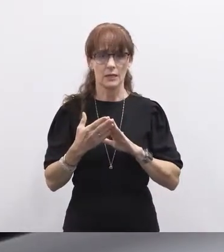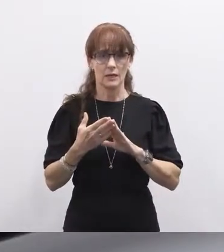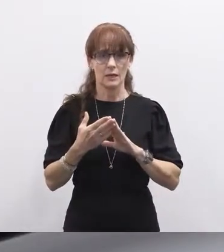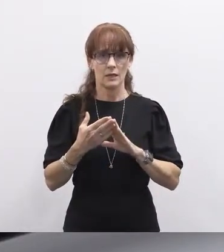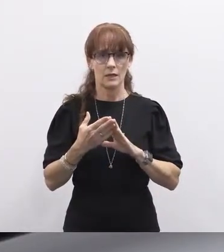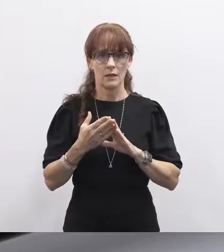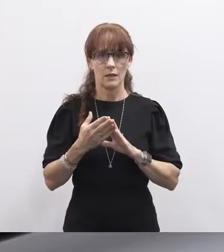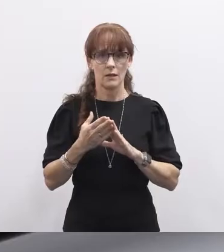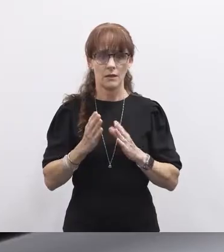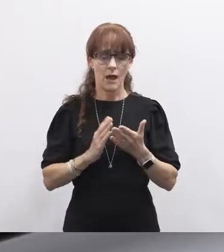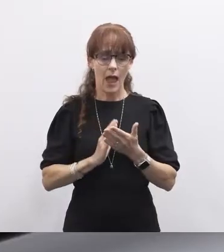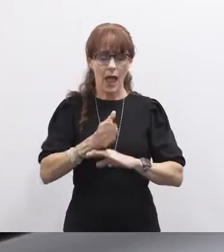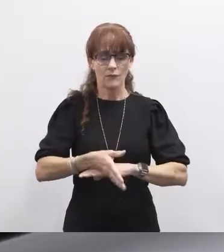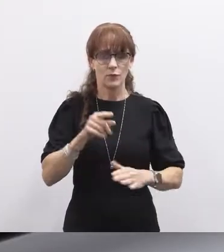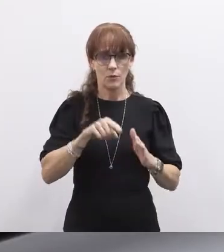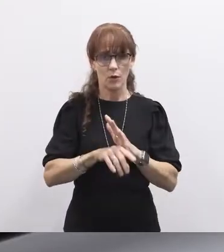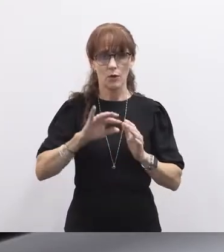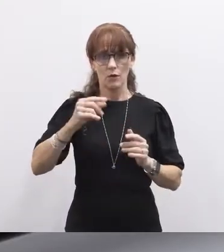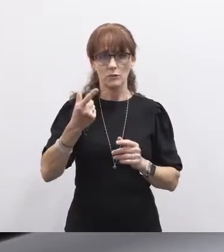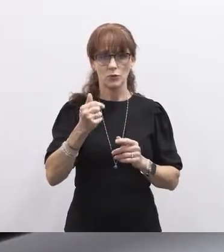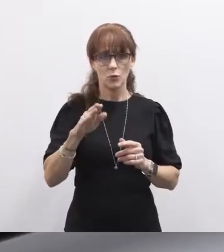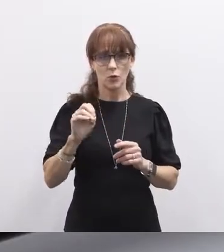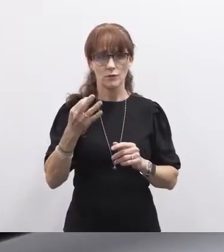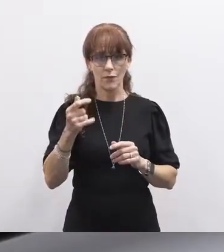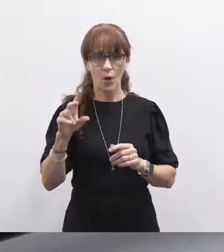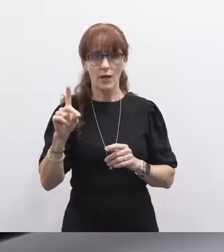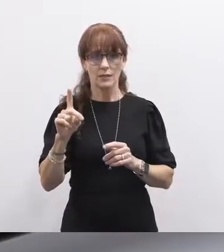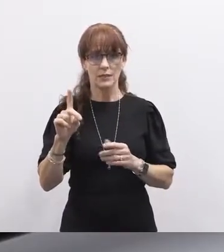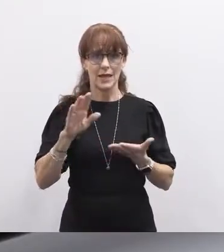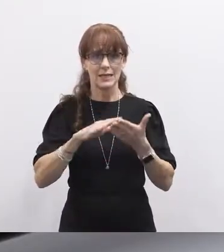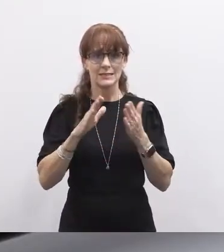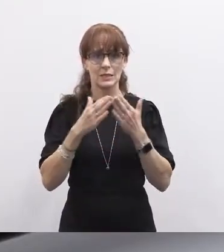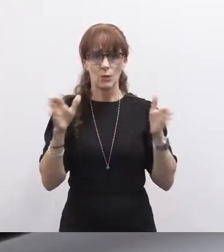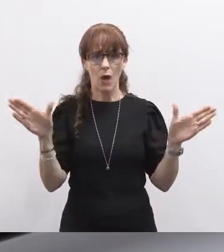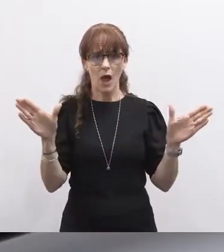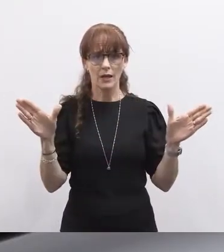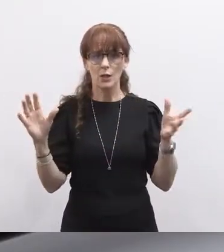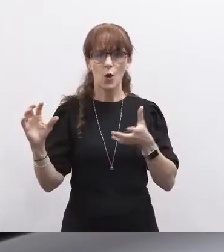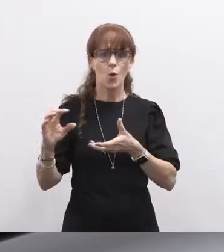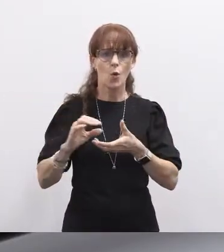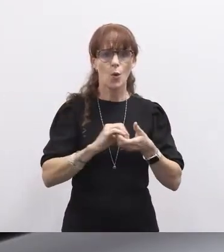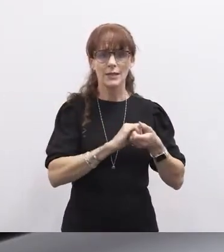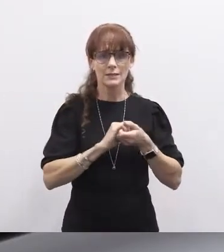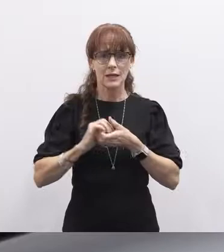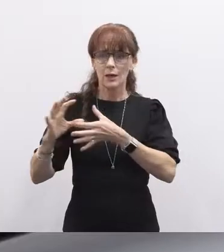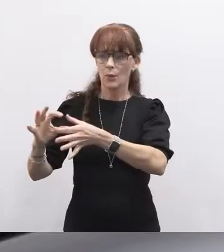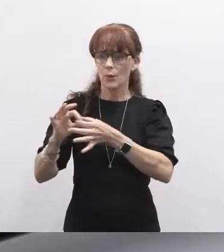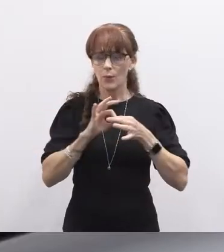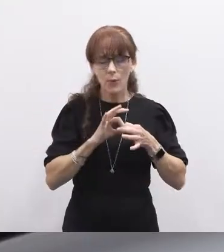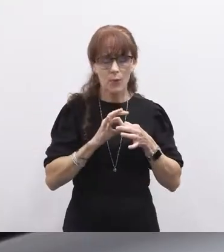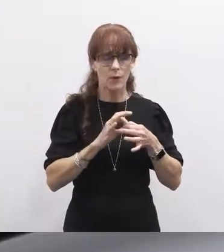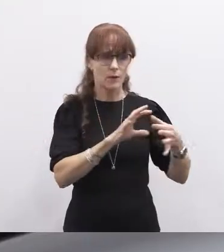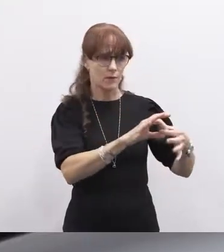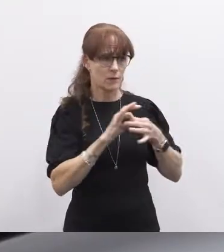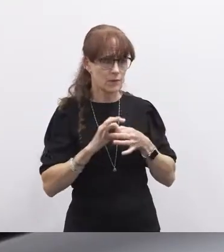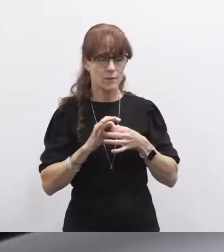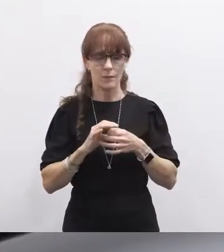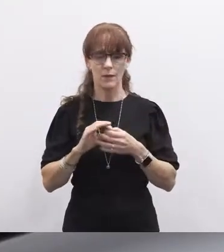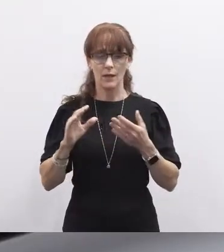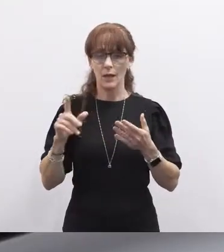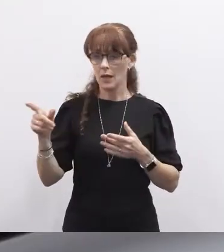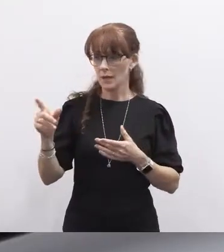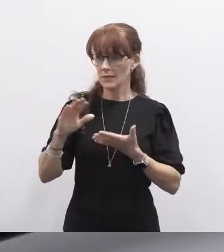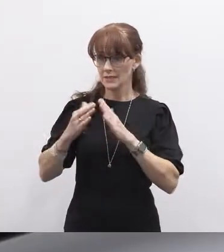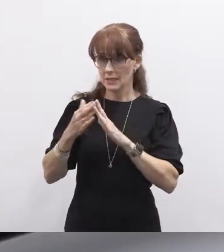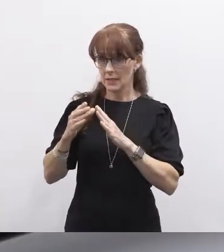following the murder of George Floyd and a citywide effort around reconciliation. Our city, Dr. Benitez, you were a part of